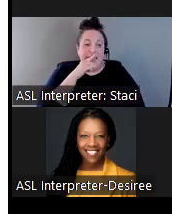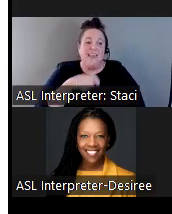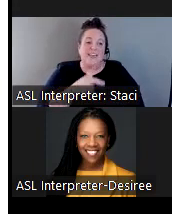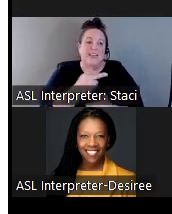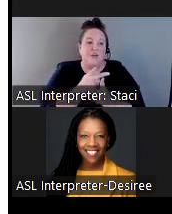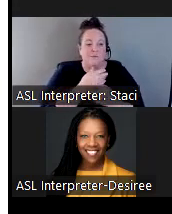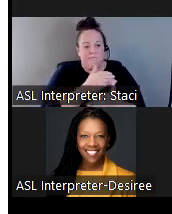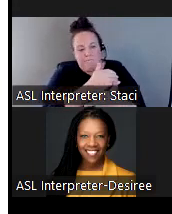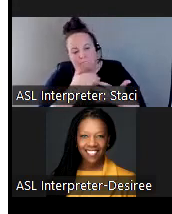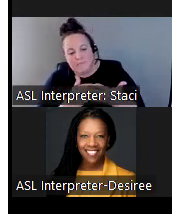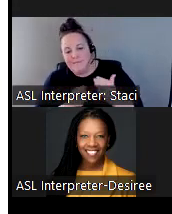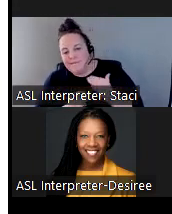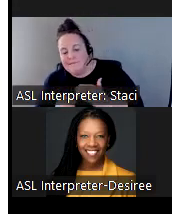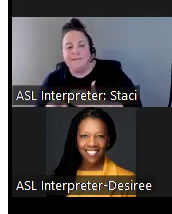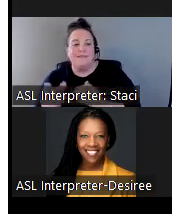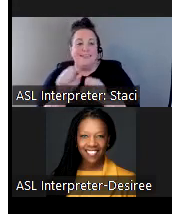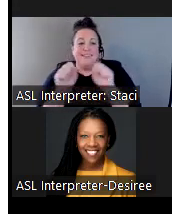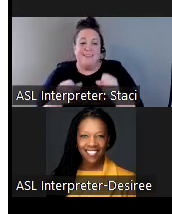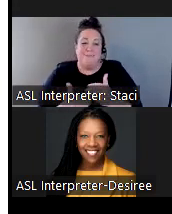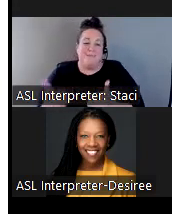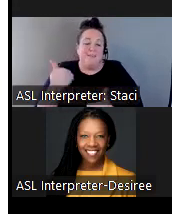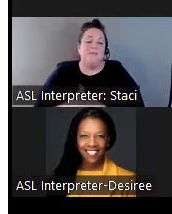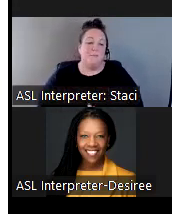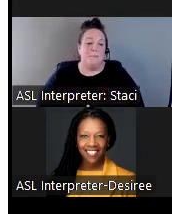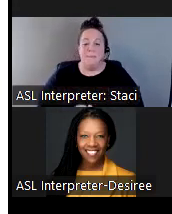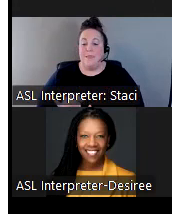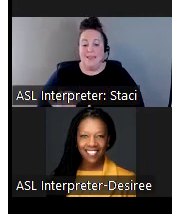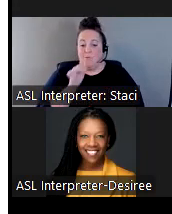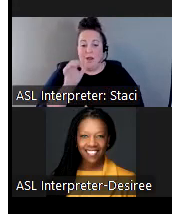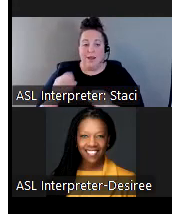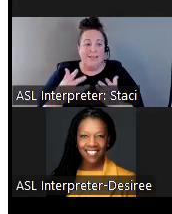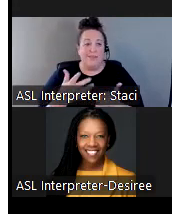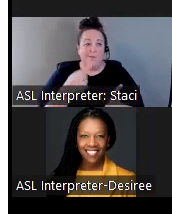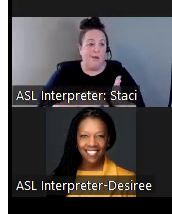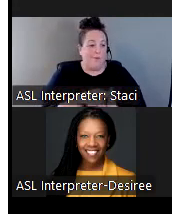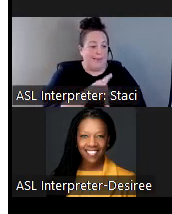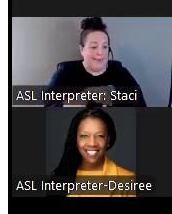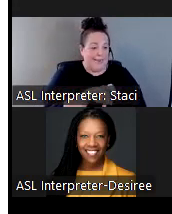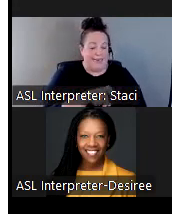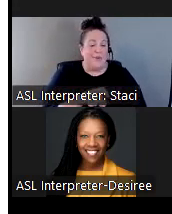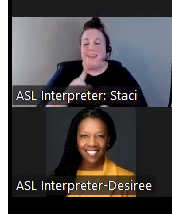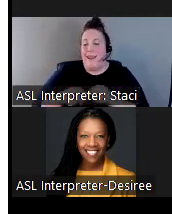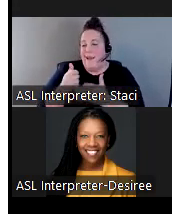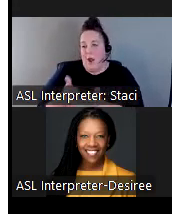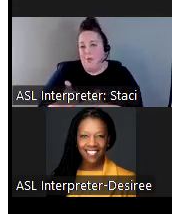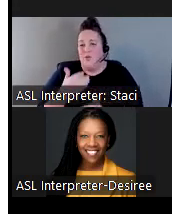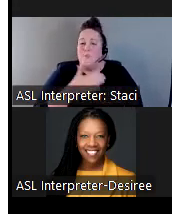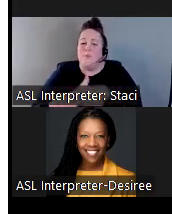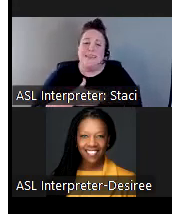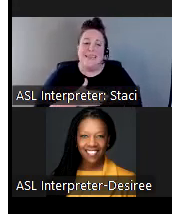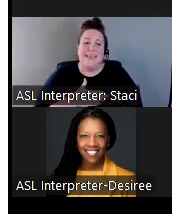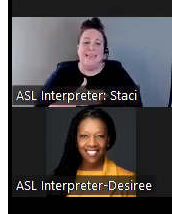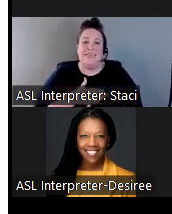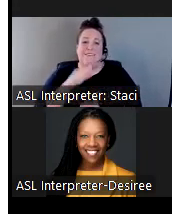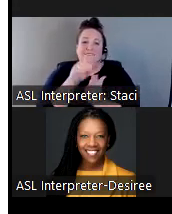system a little bit more easily. But if we're not giving you what you need, we can't help you. So please go to the